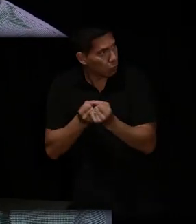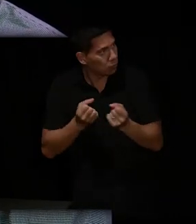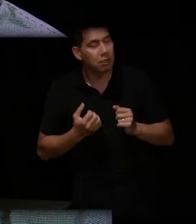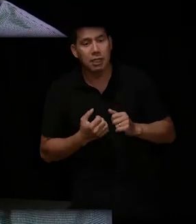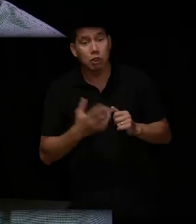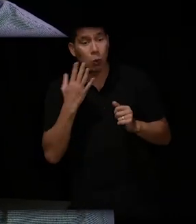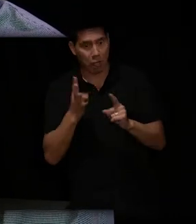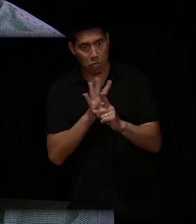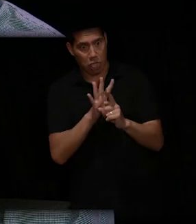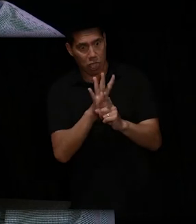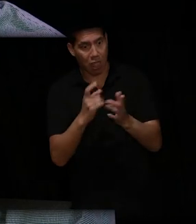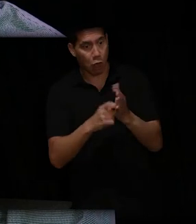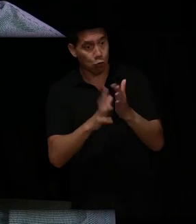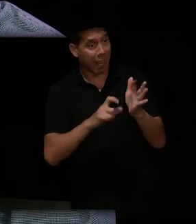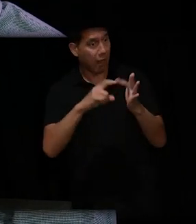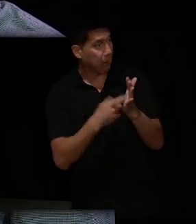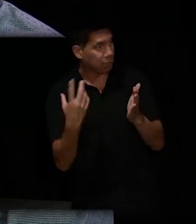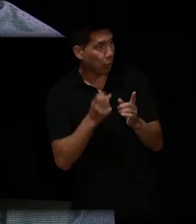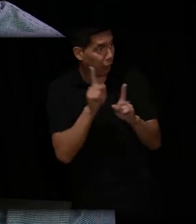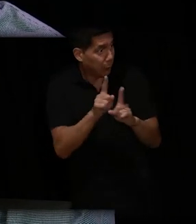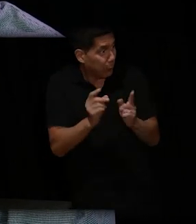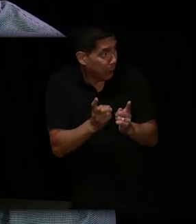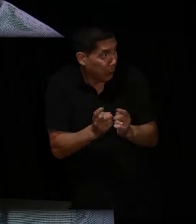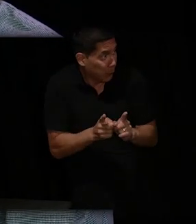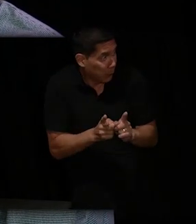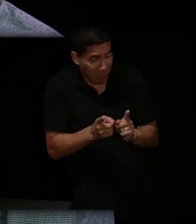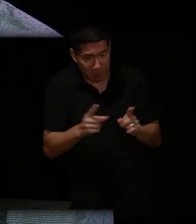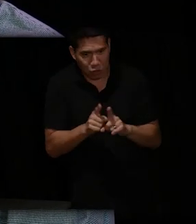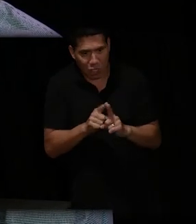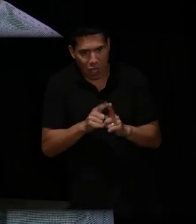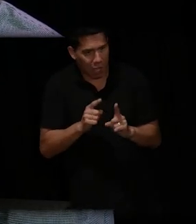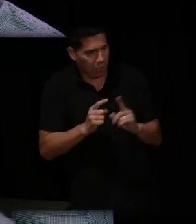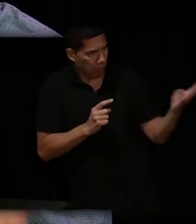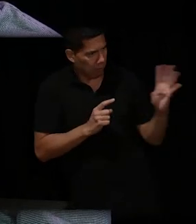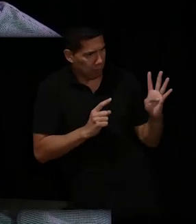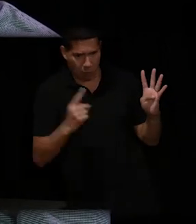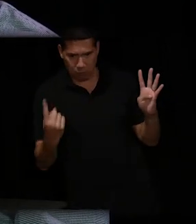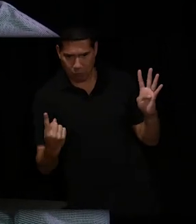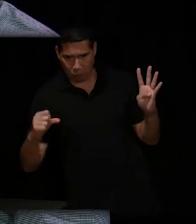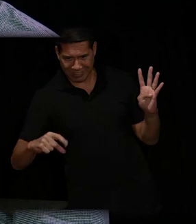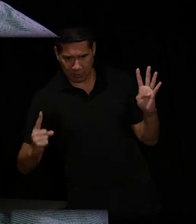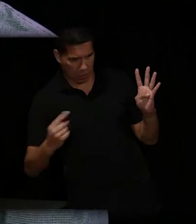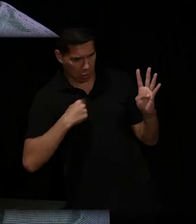wrangler needs to be, because the wrangler is the person who is the go-between between the president and the press.